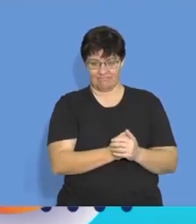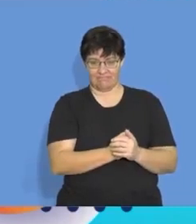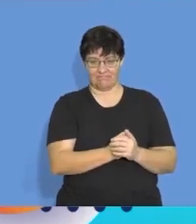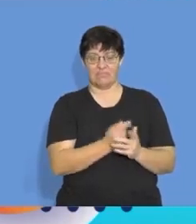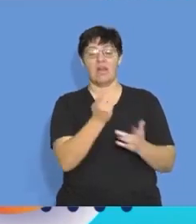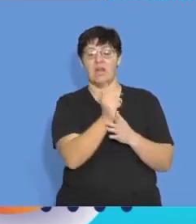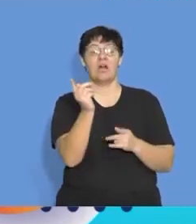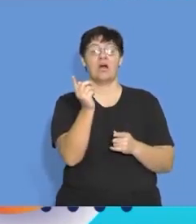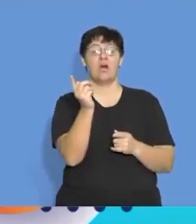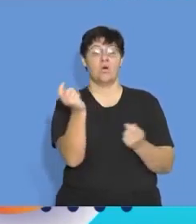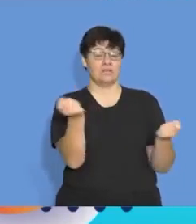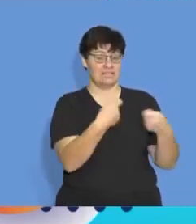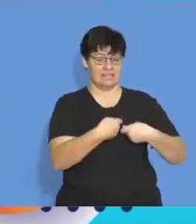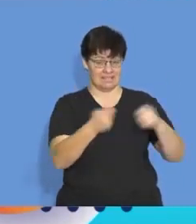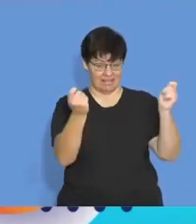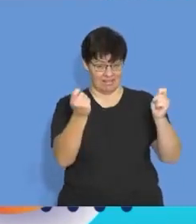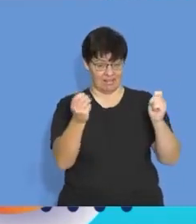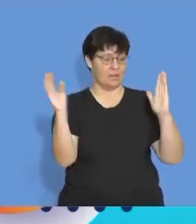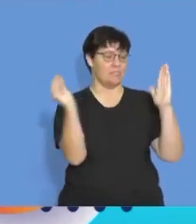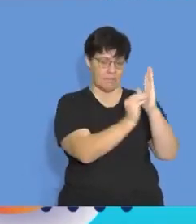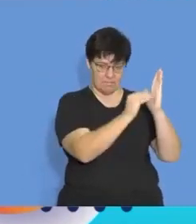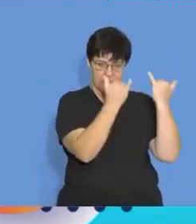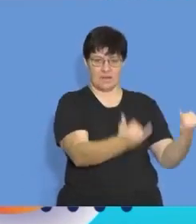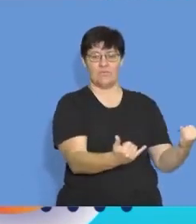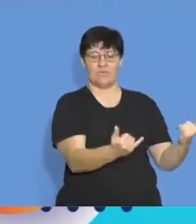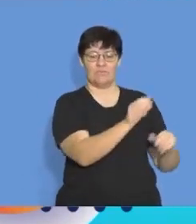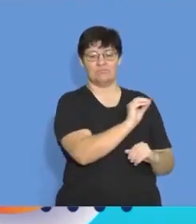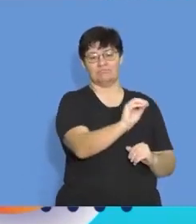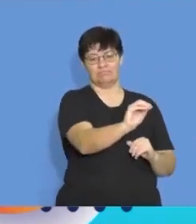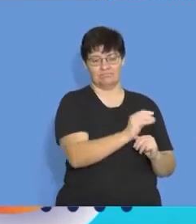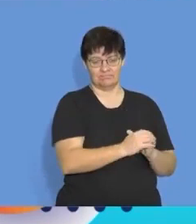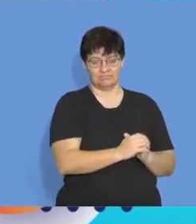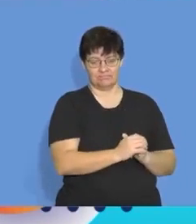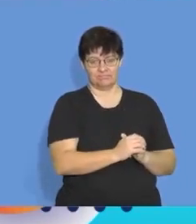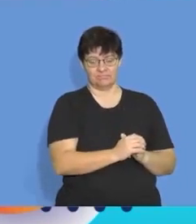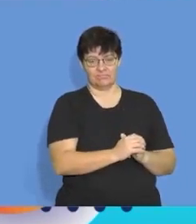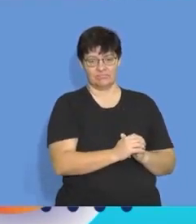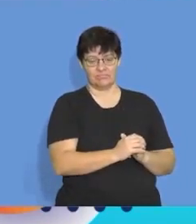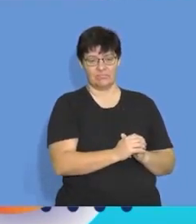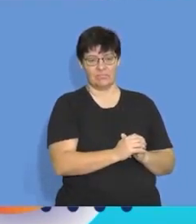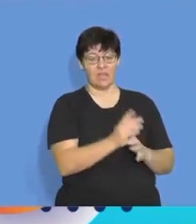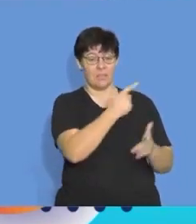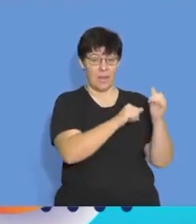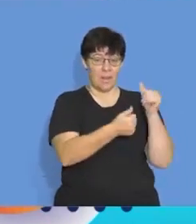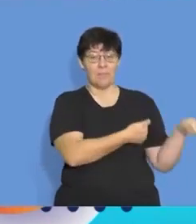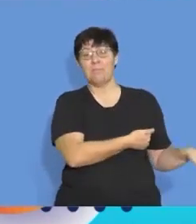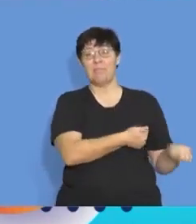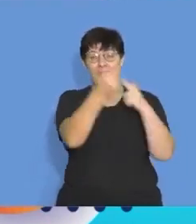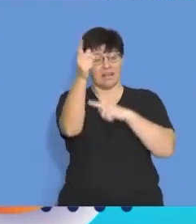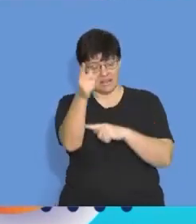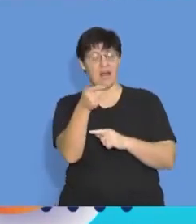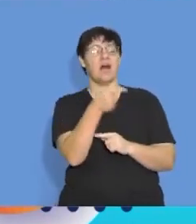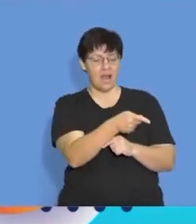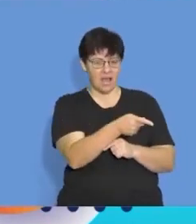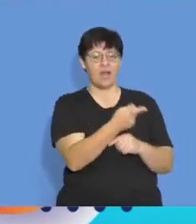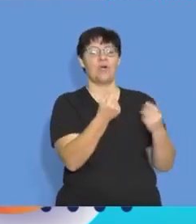you're selling a good, you're recording the cost of sale. Every time the goods are returned, you're recording